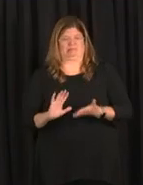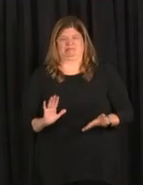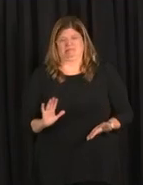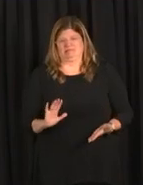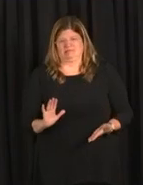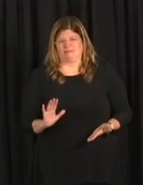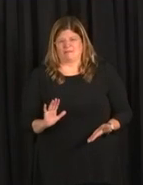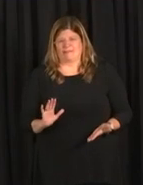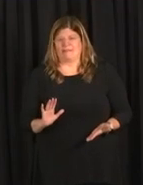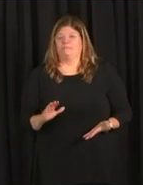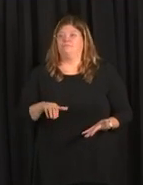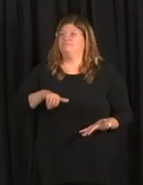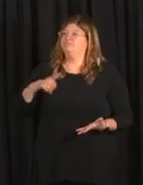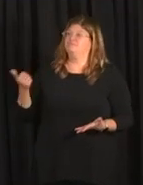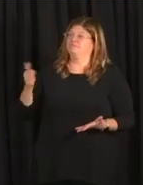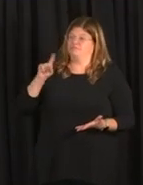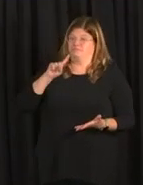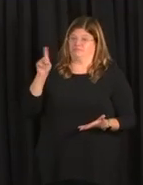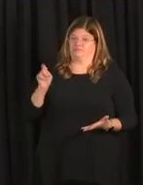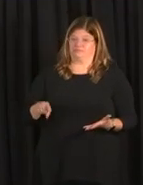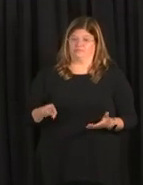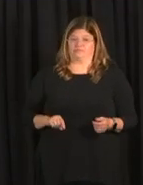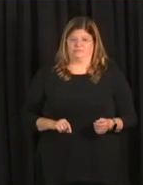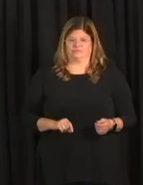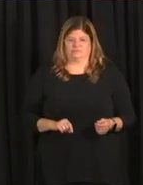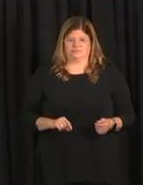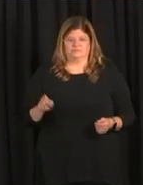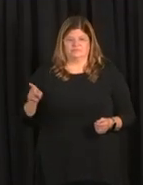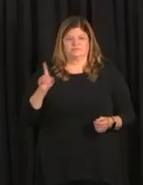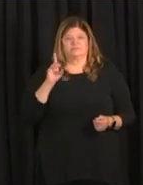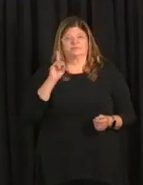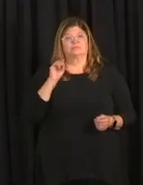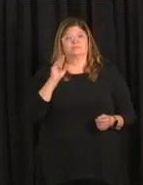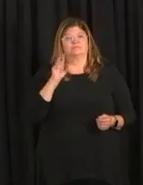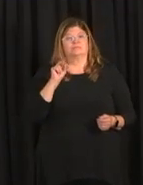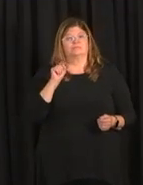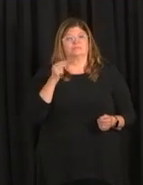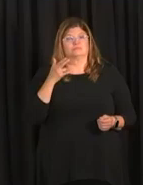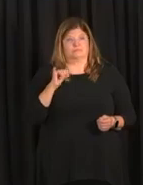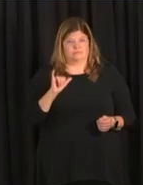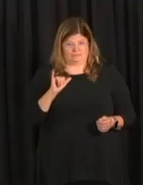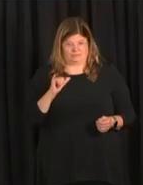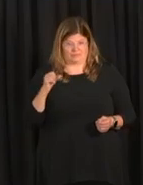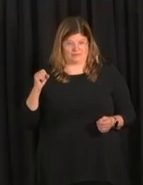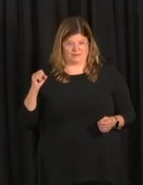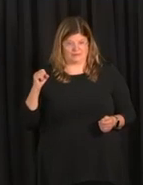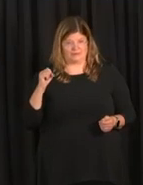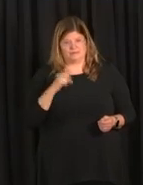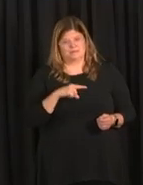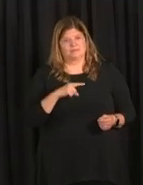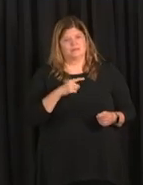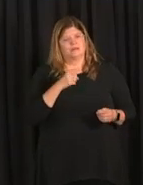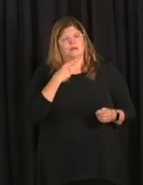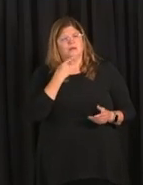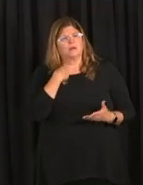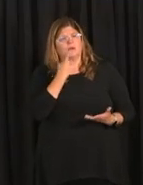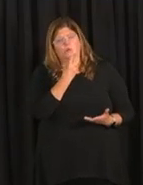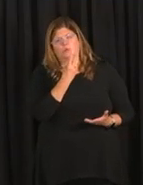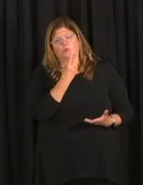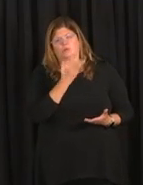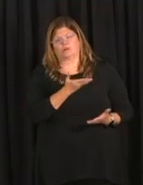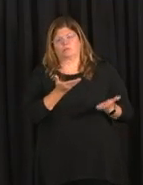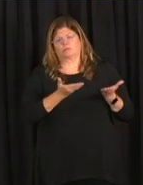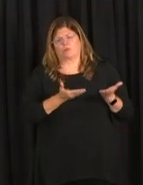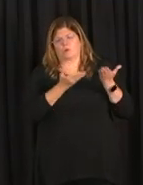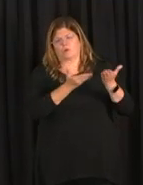I think I saw some other hands. Dorothy? I wanted to ask you about two bills that are on the agenda for tomorrow. One